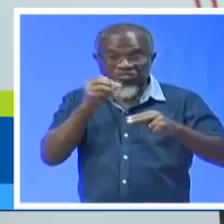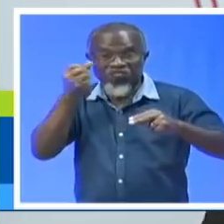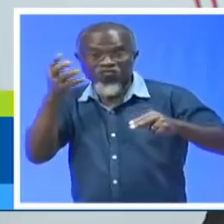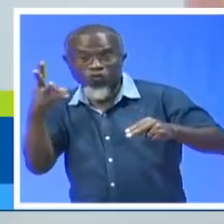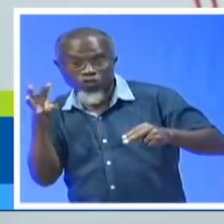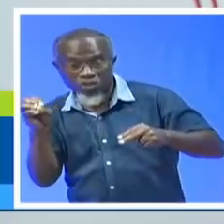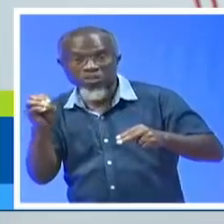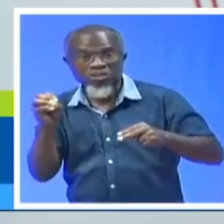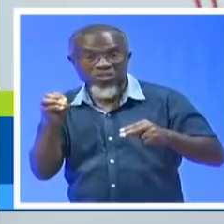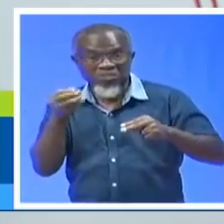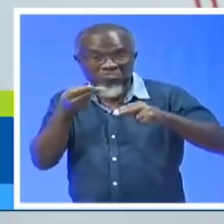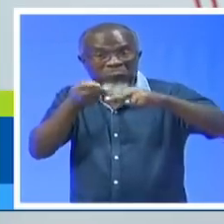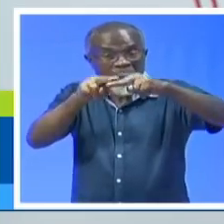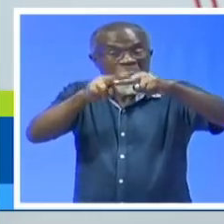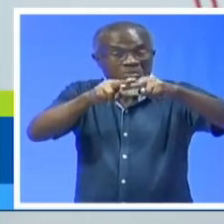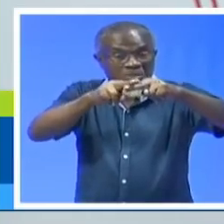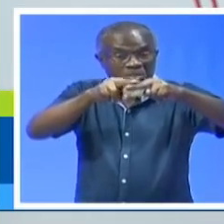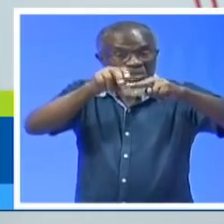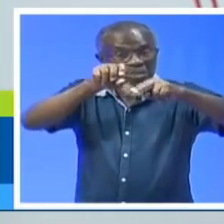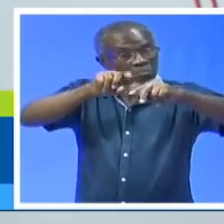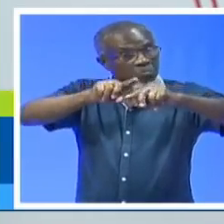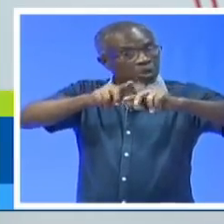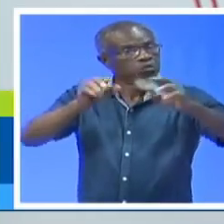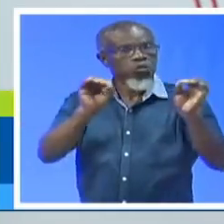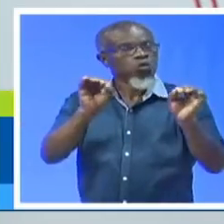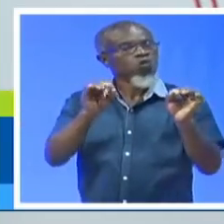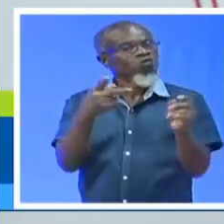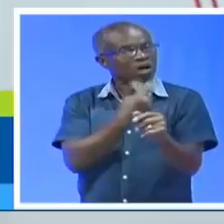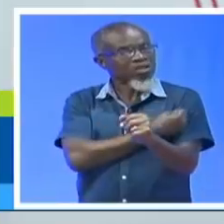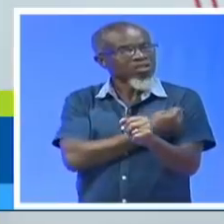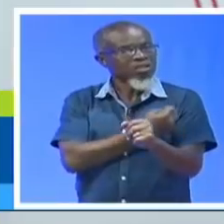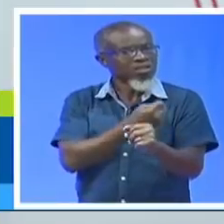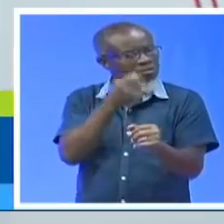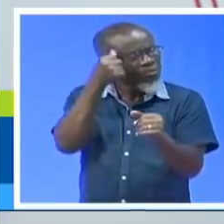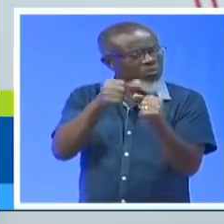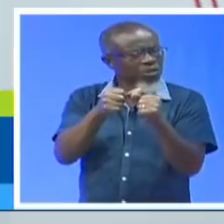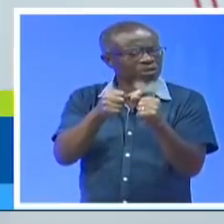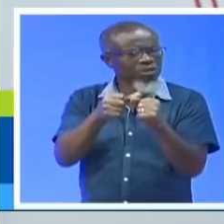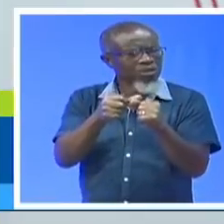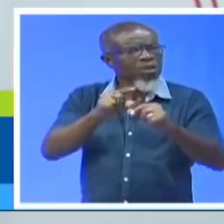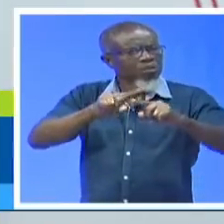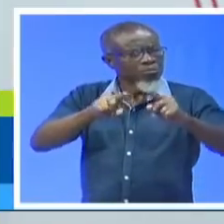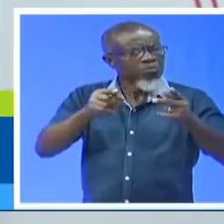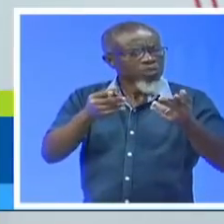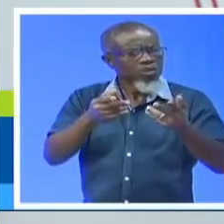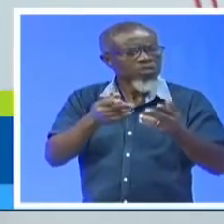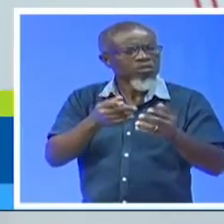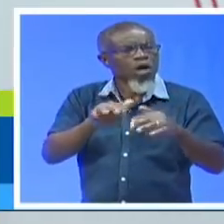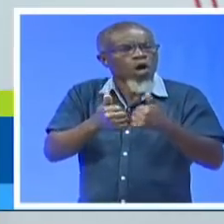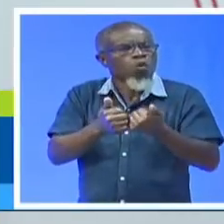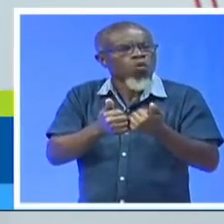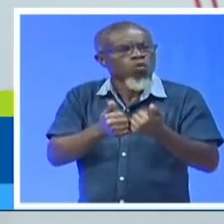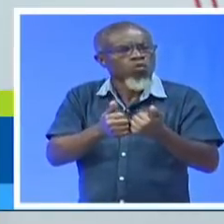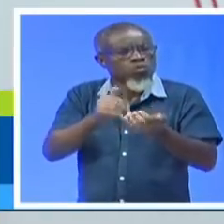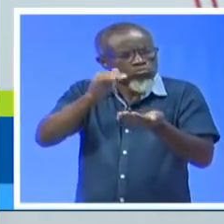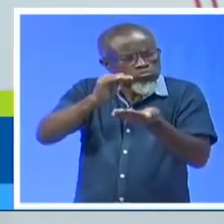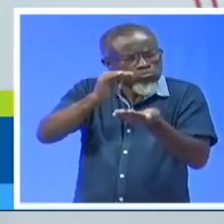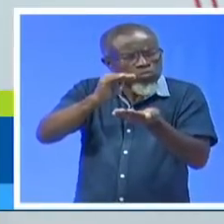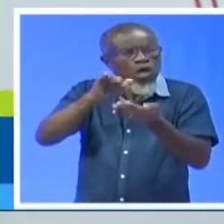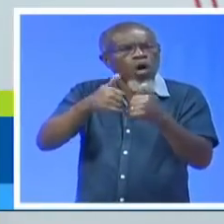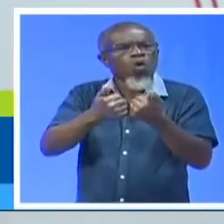But we were doing that then without vaccines, by adhering to the public health measures. And